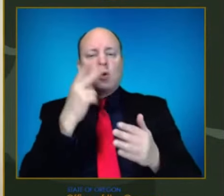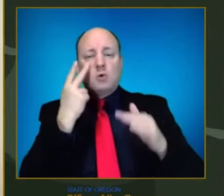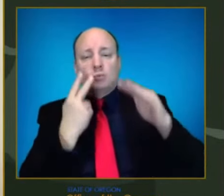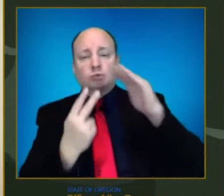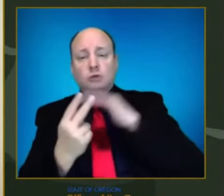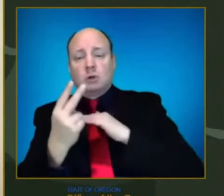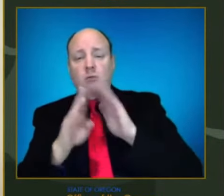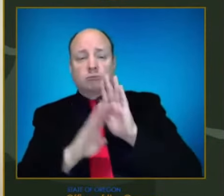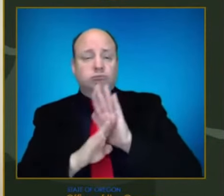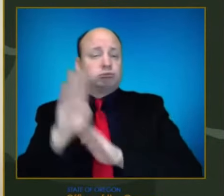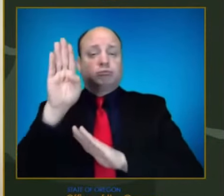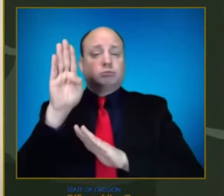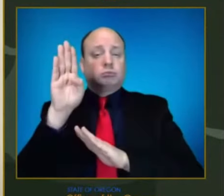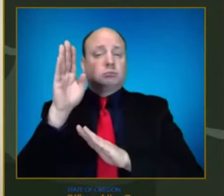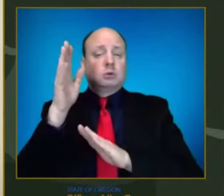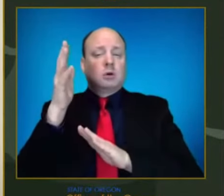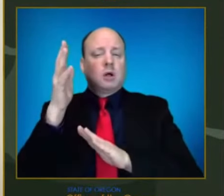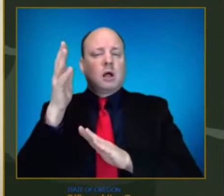Thank you.